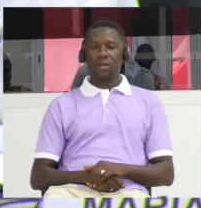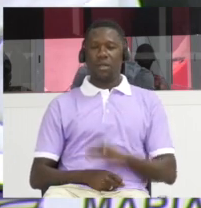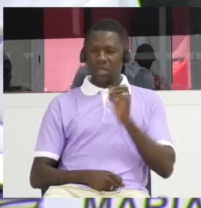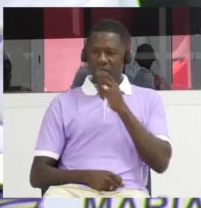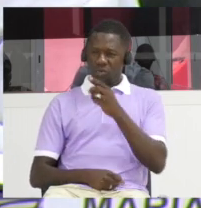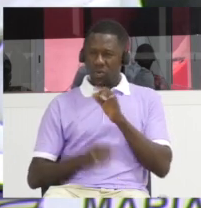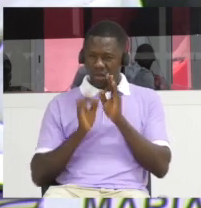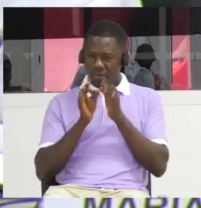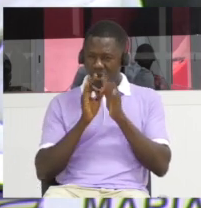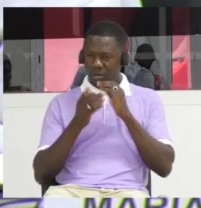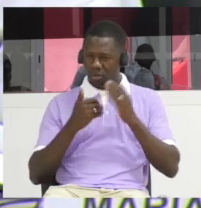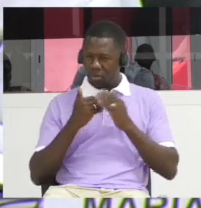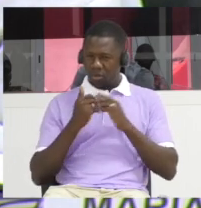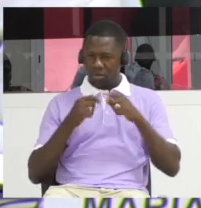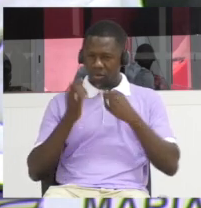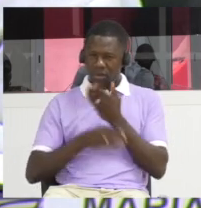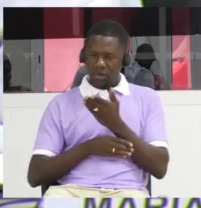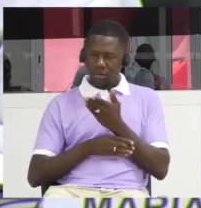that?